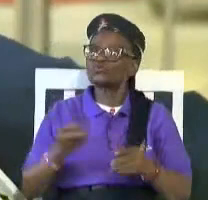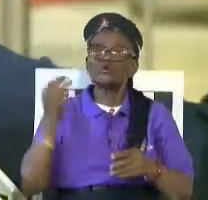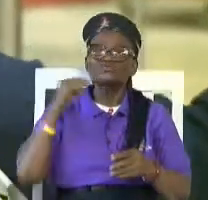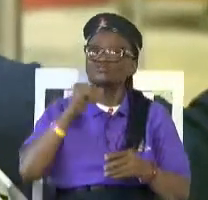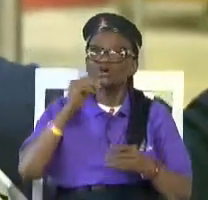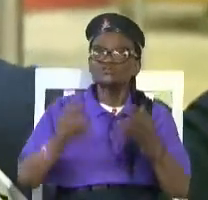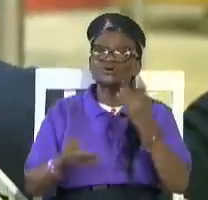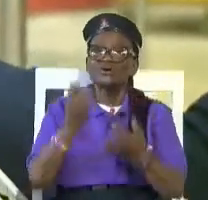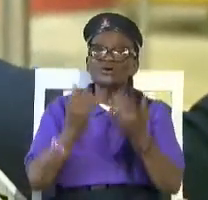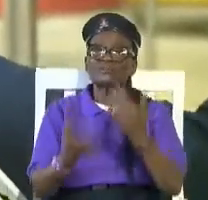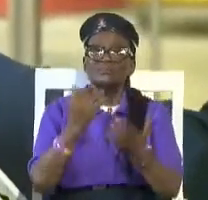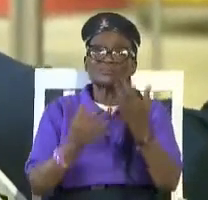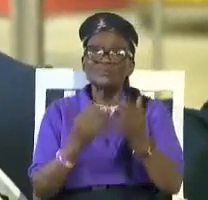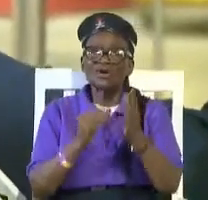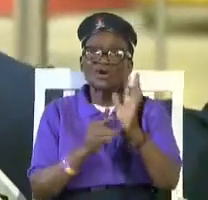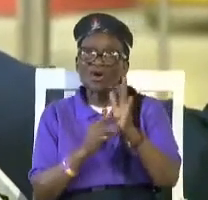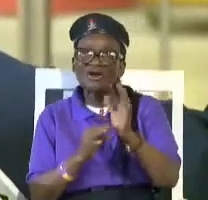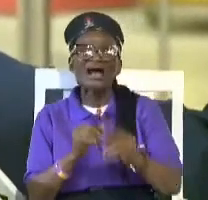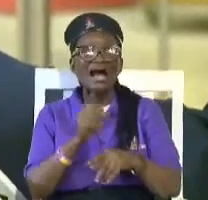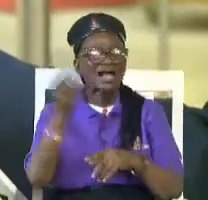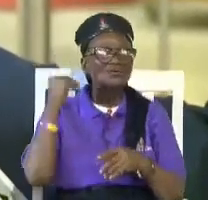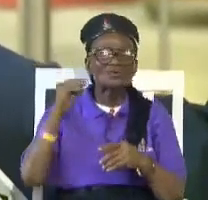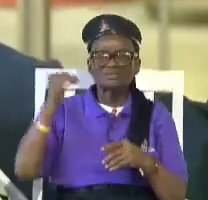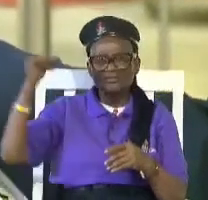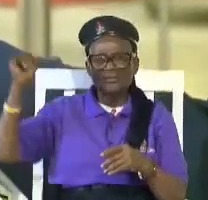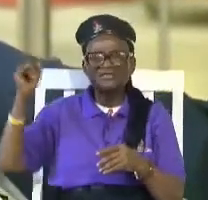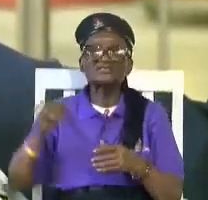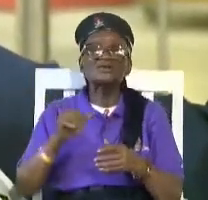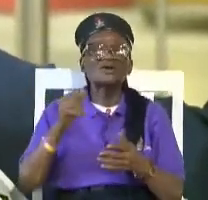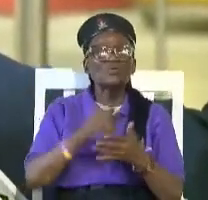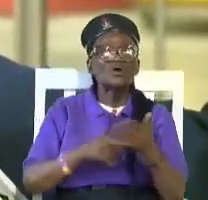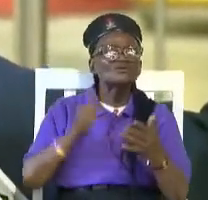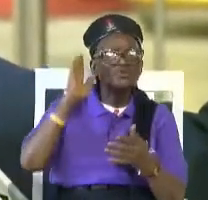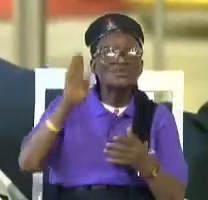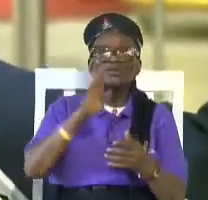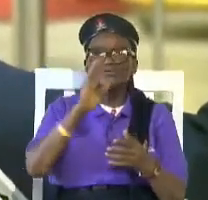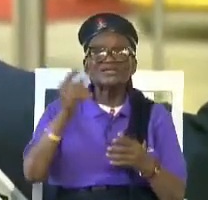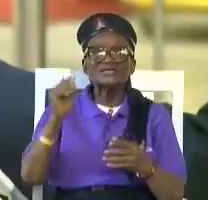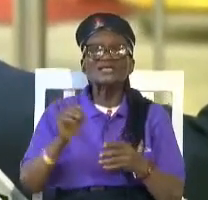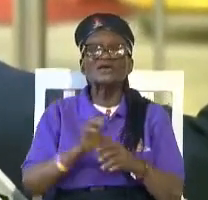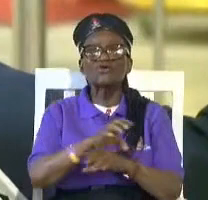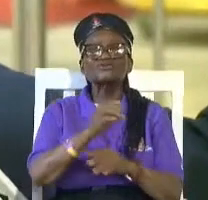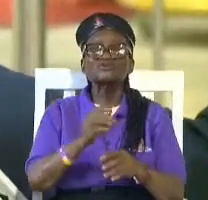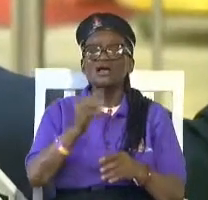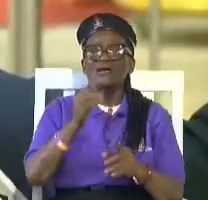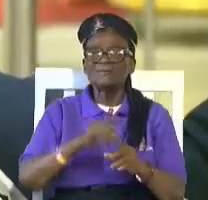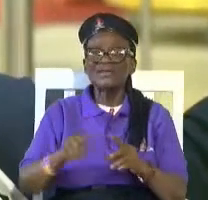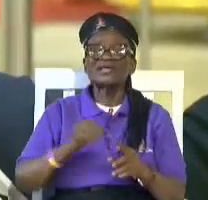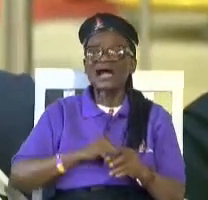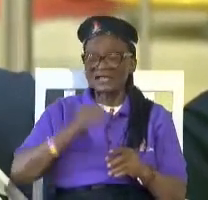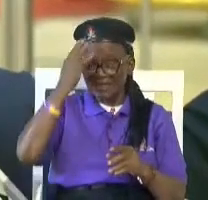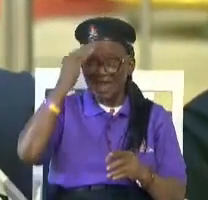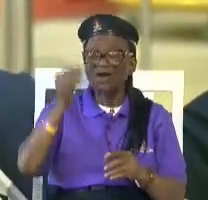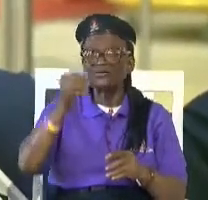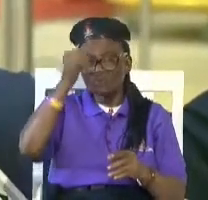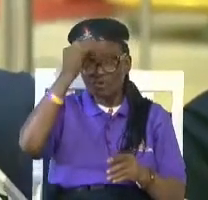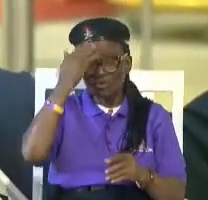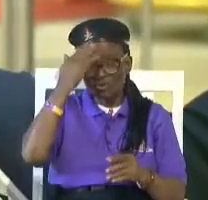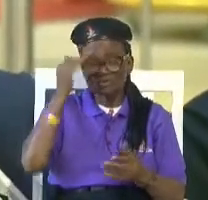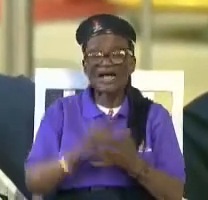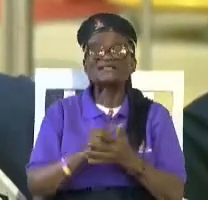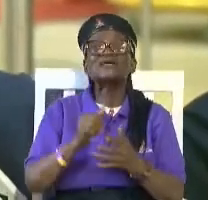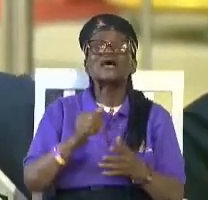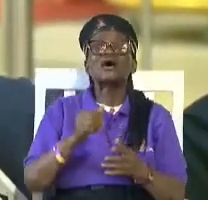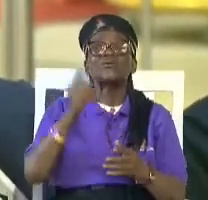imagining what could be the cause. I remember that one of the Holy Ghost that the other way he prayed, that the cloth you are wearing